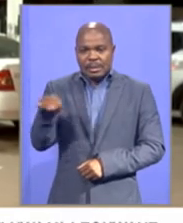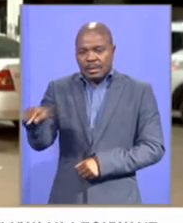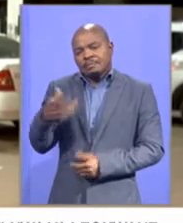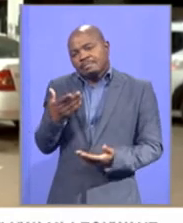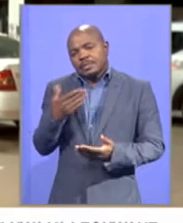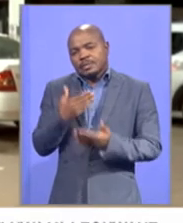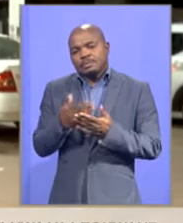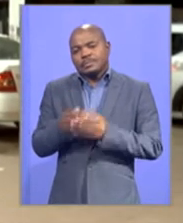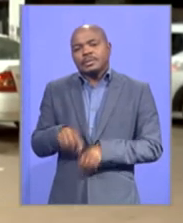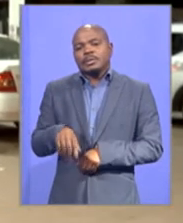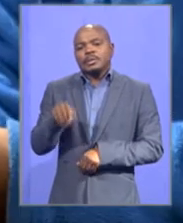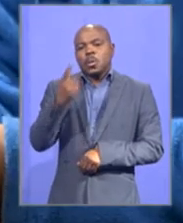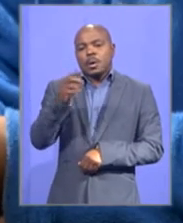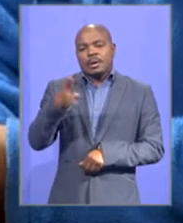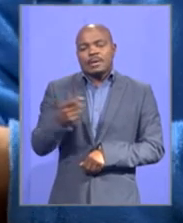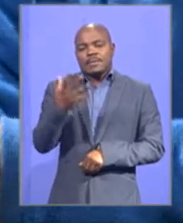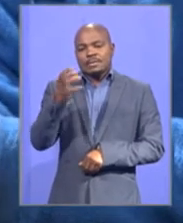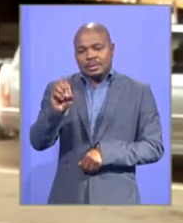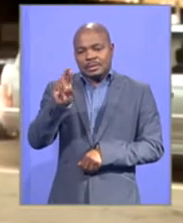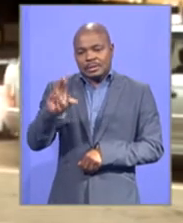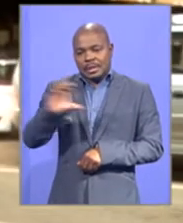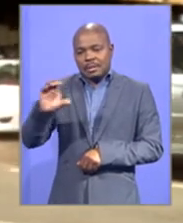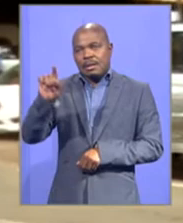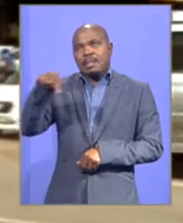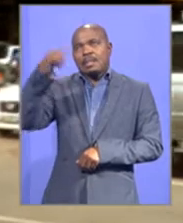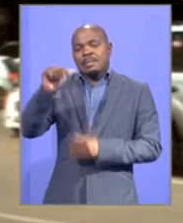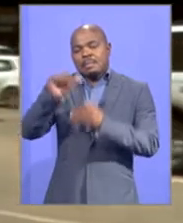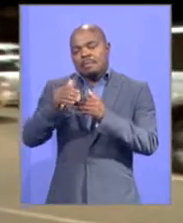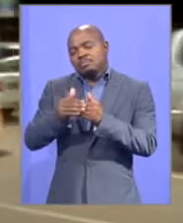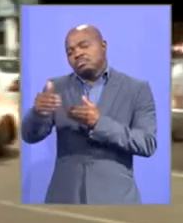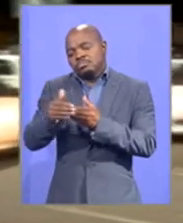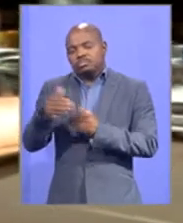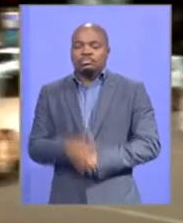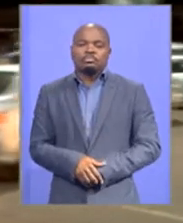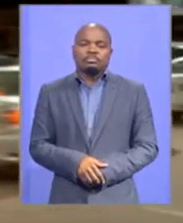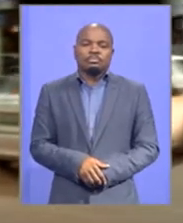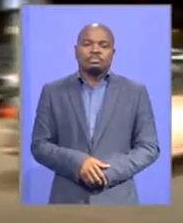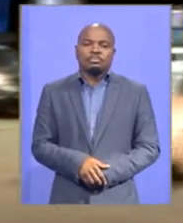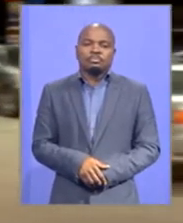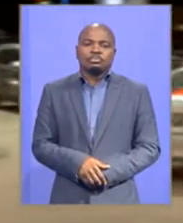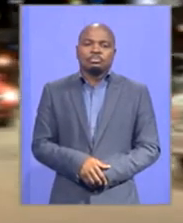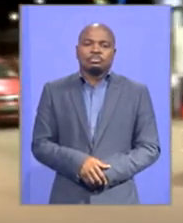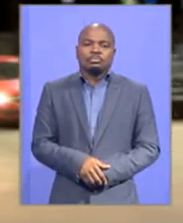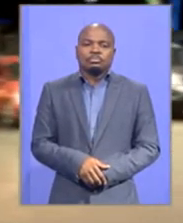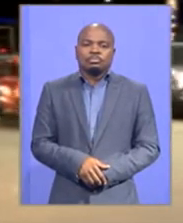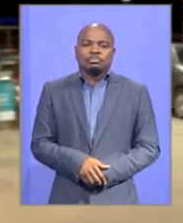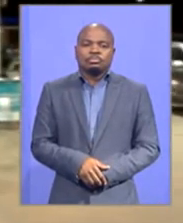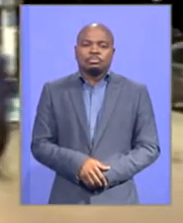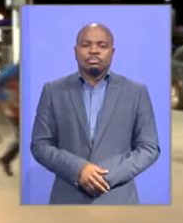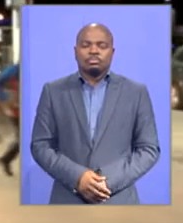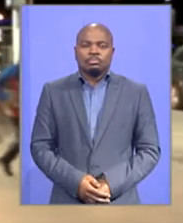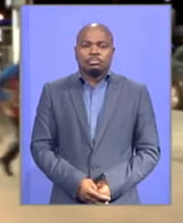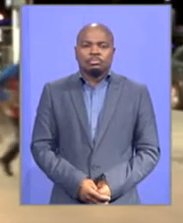ka ranta disente di le 50 litara go fitlha mo kgweding e tlang. Zebulon Maine, SABC News,